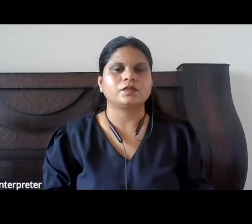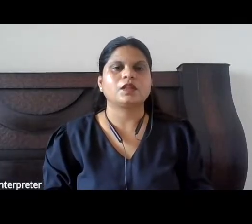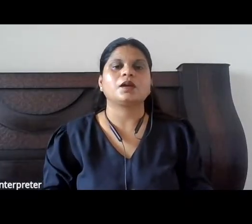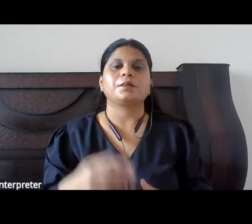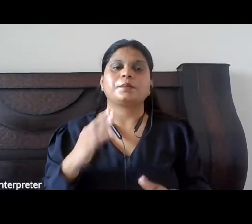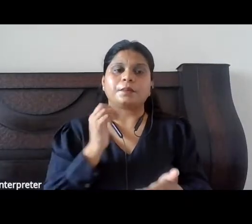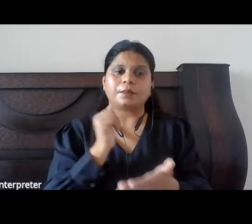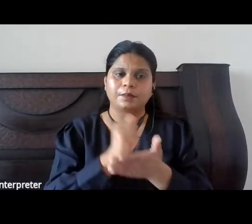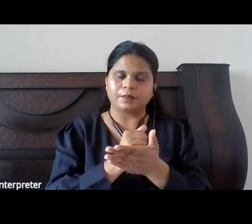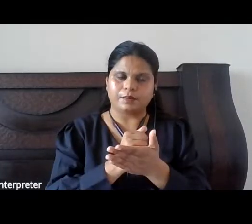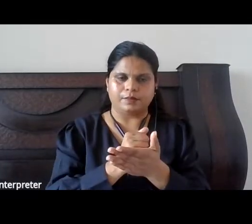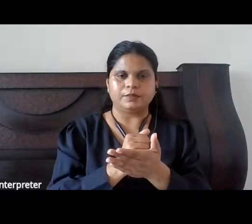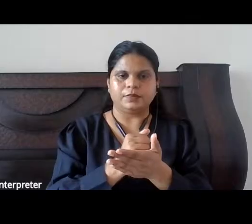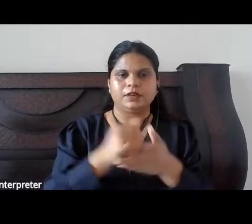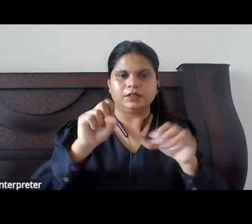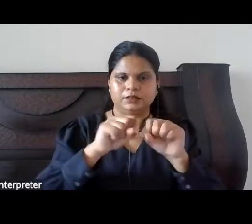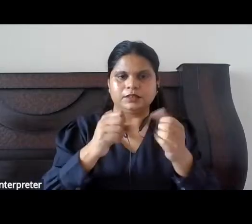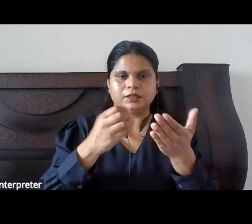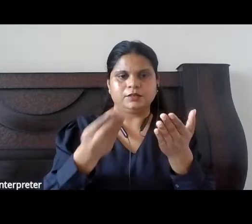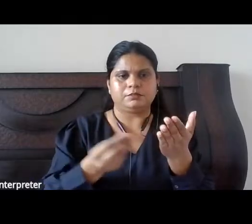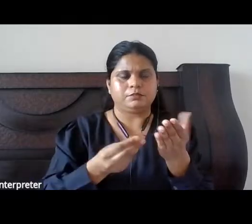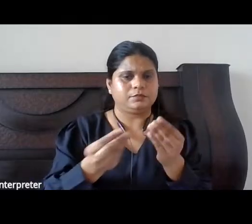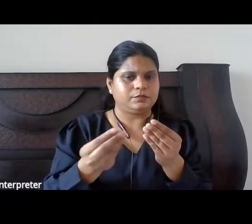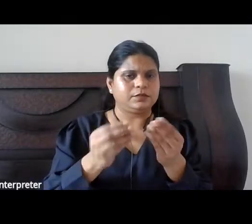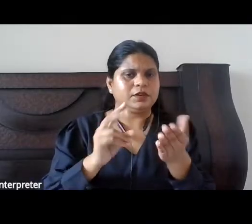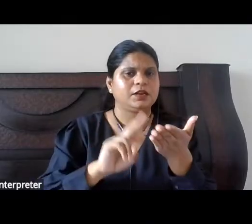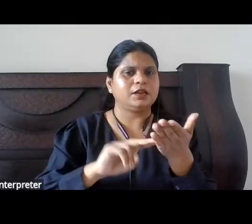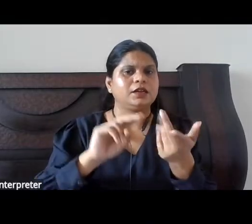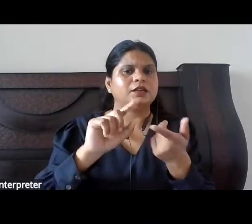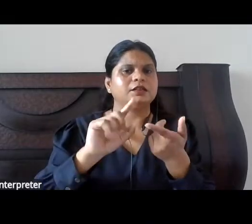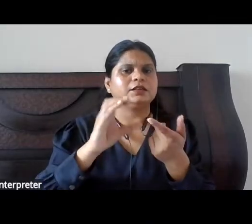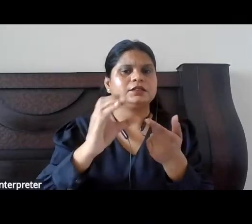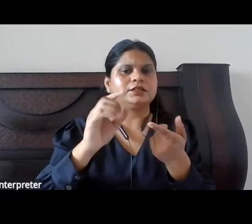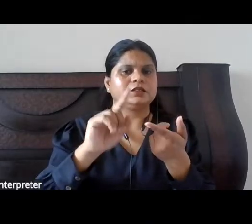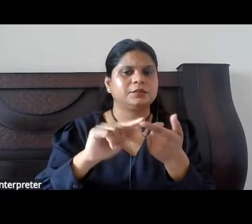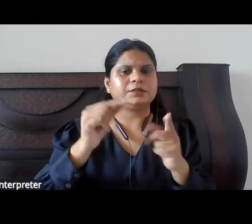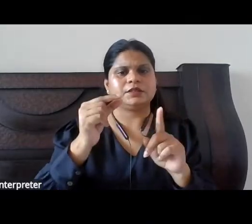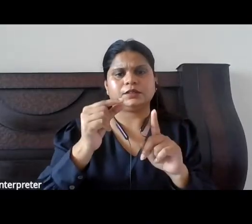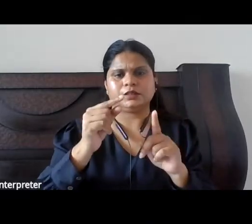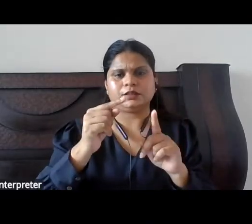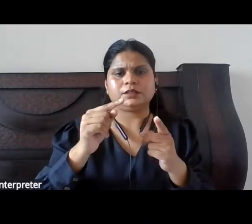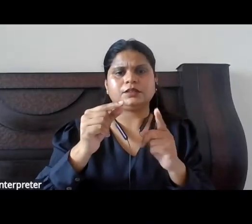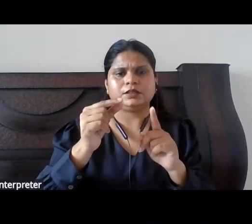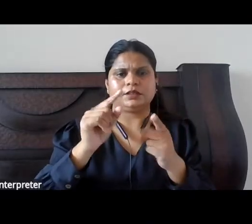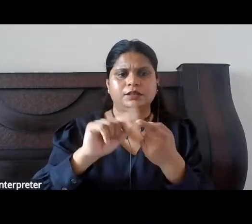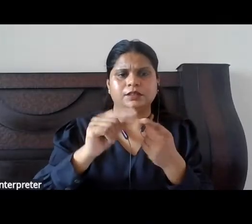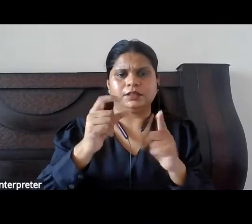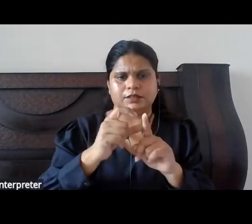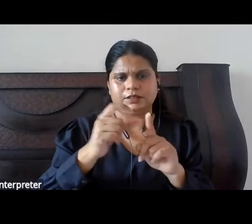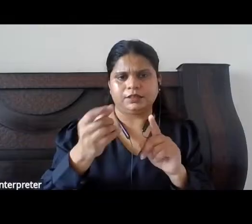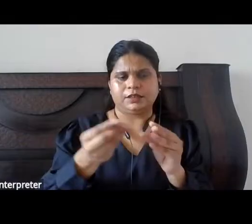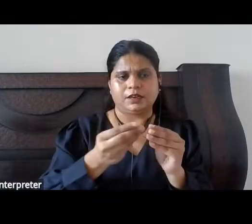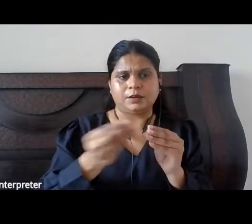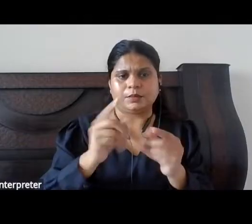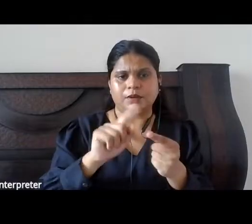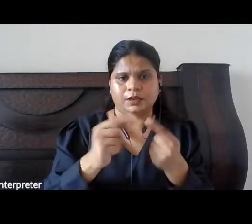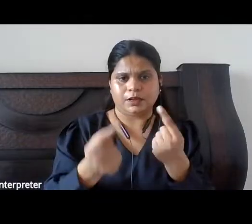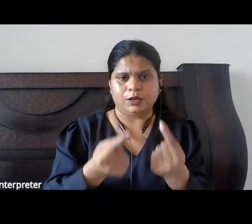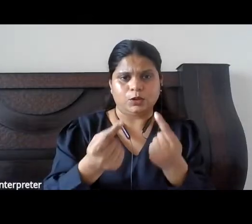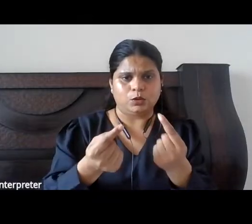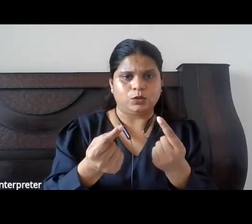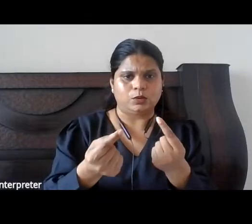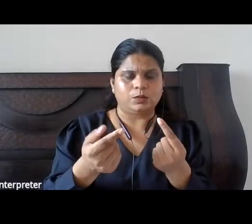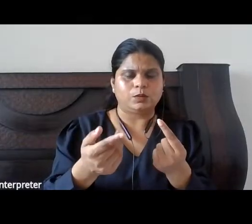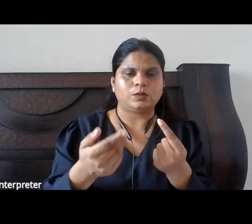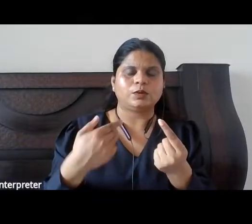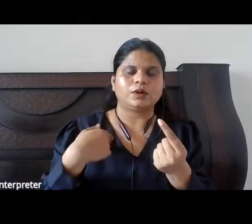And recently, NCPDP took up that campaign during the last, Lok Sabha elections. So that is a major thing which we need